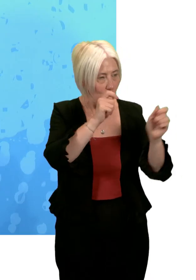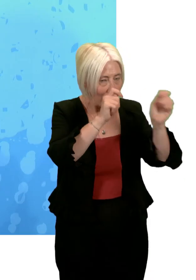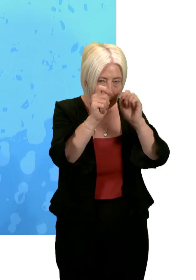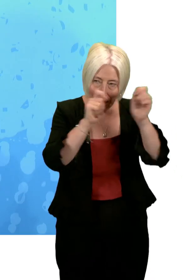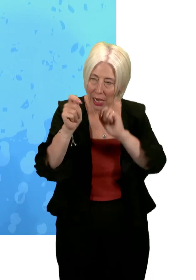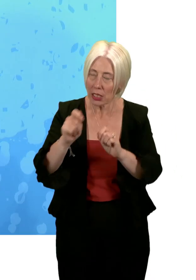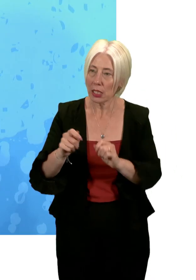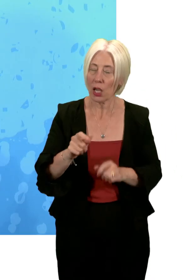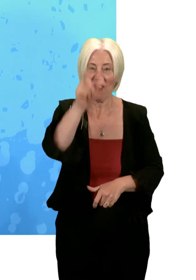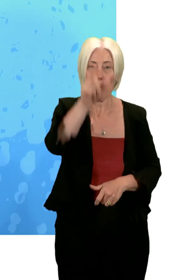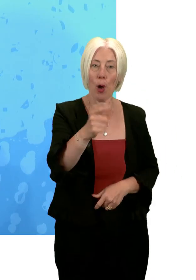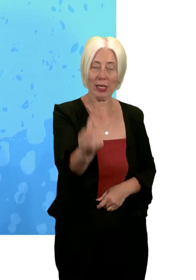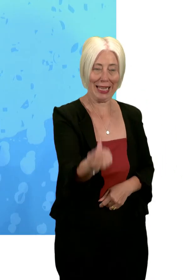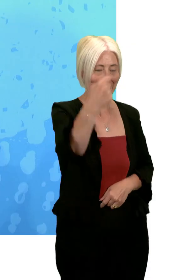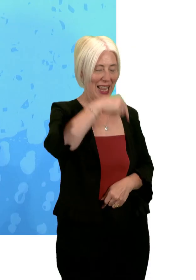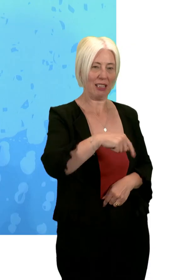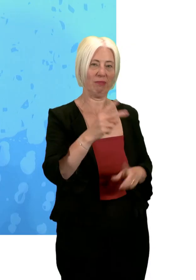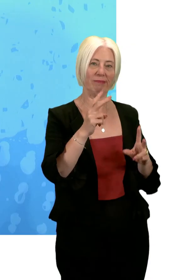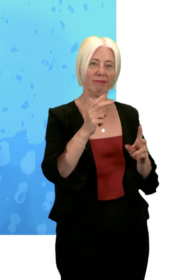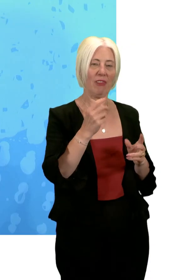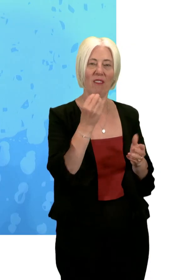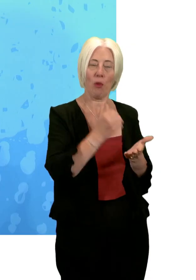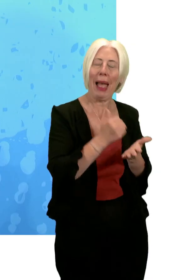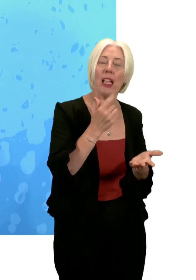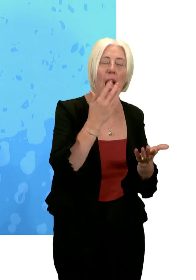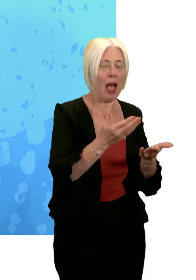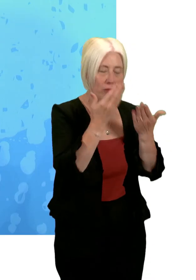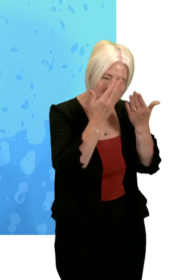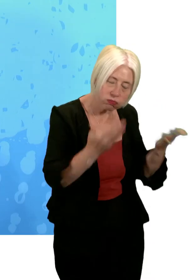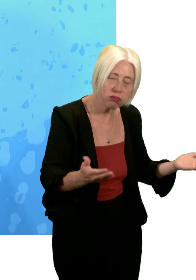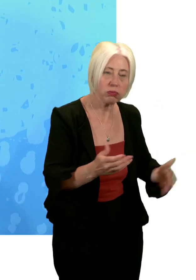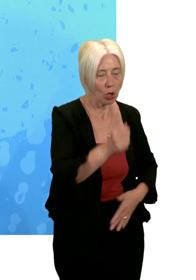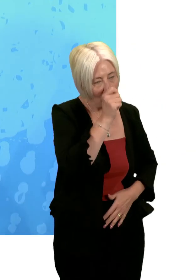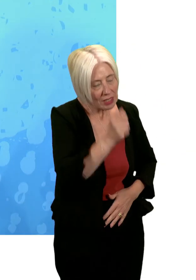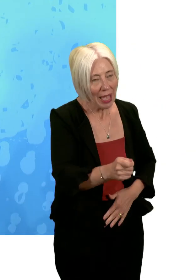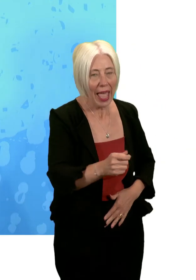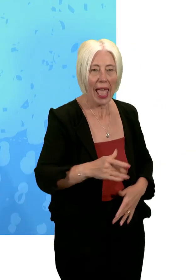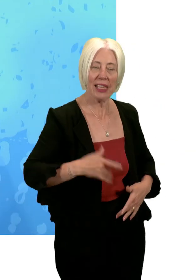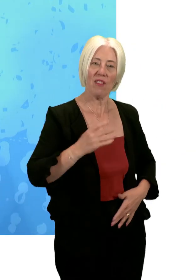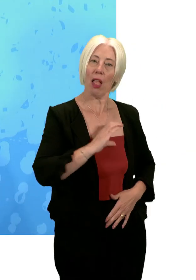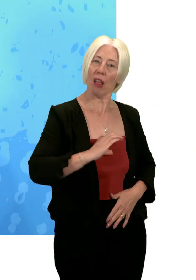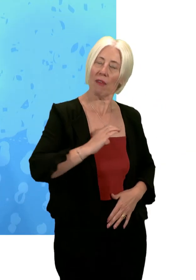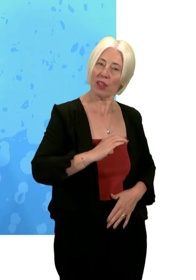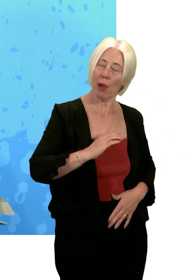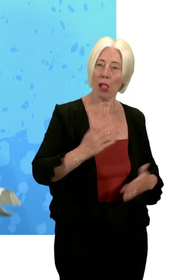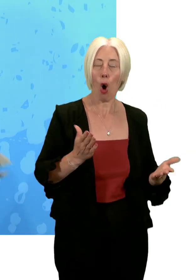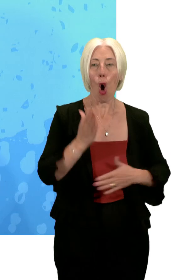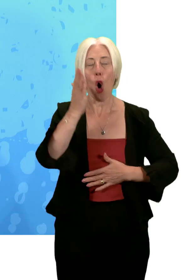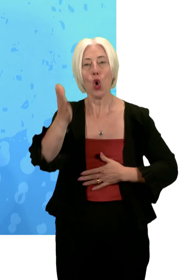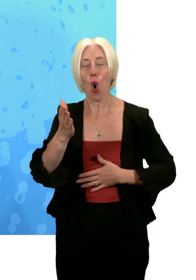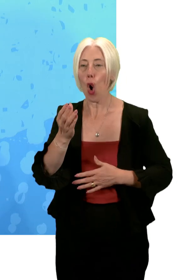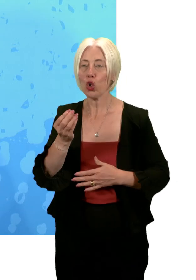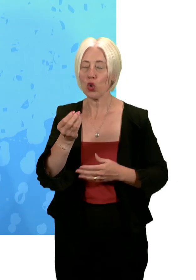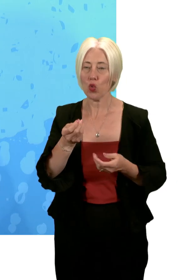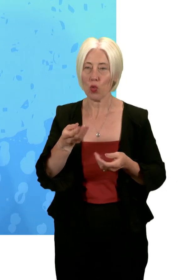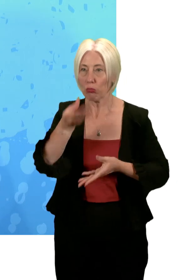getting treated with respect so that they feel comfortable about going to a food bank or going to a cookery lesson that then feeds all the kids